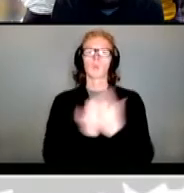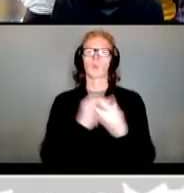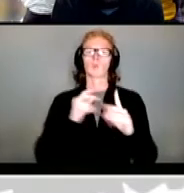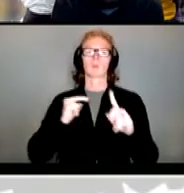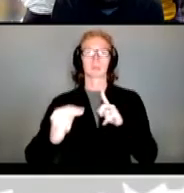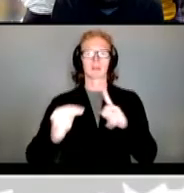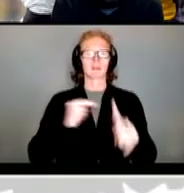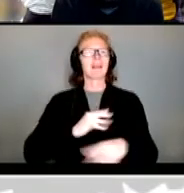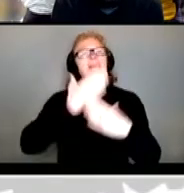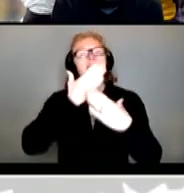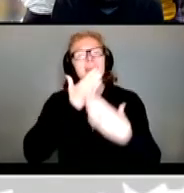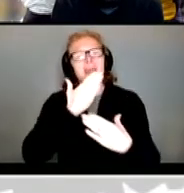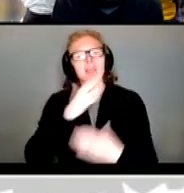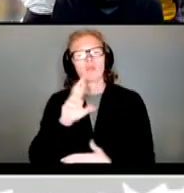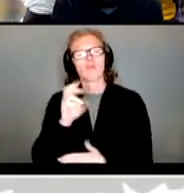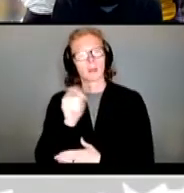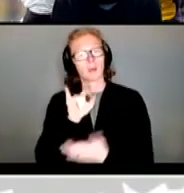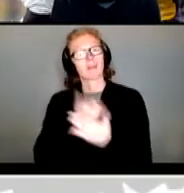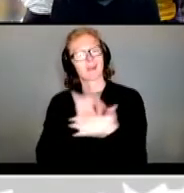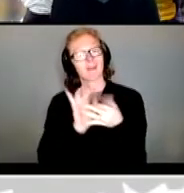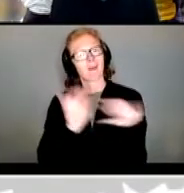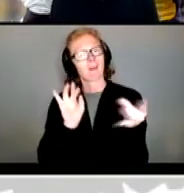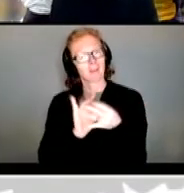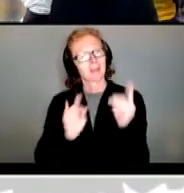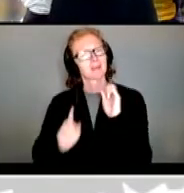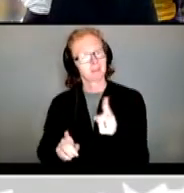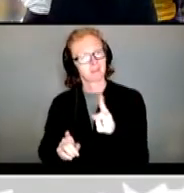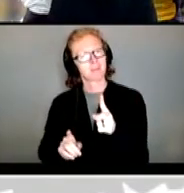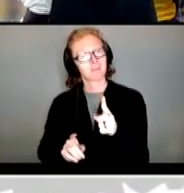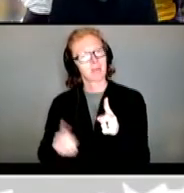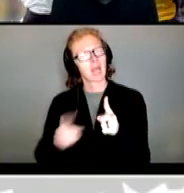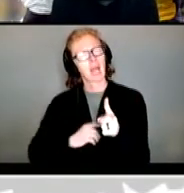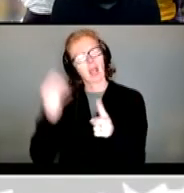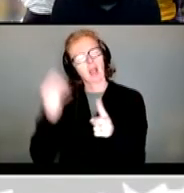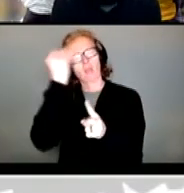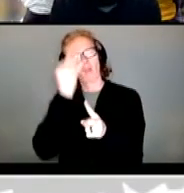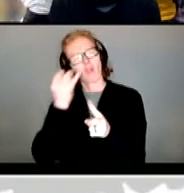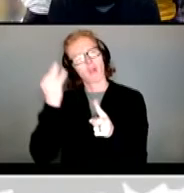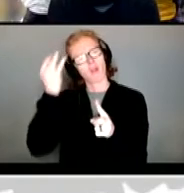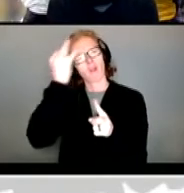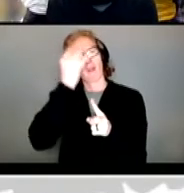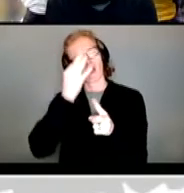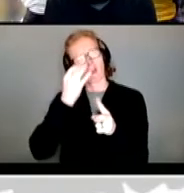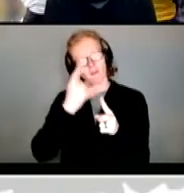him very much for that comment. So I was thinking that as we go into